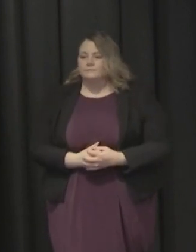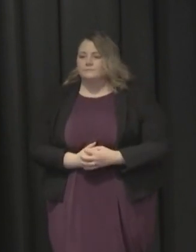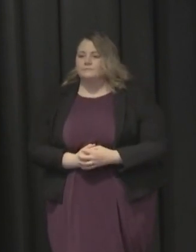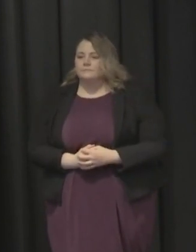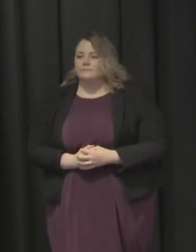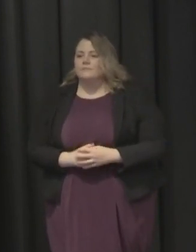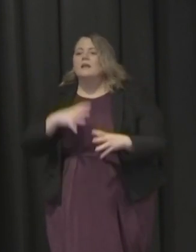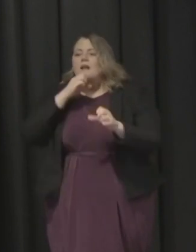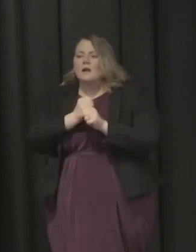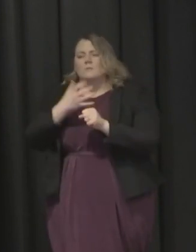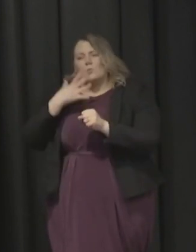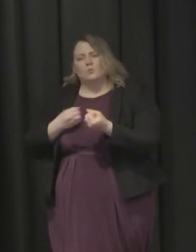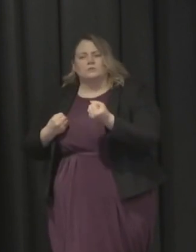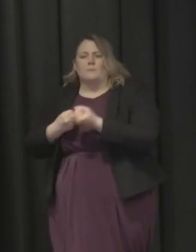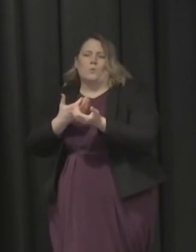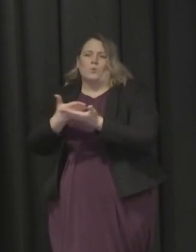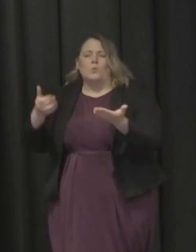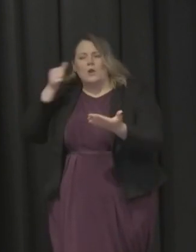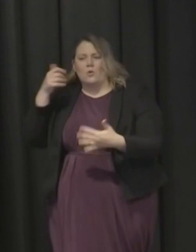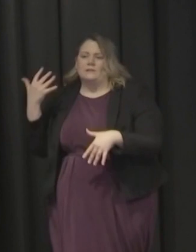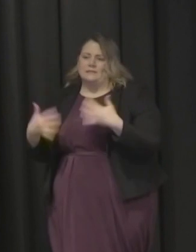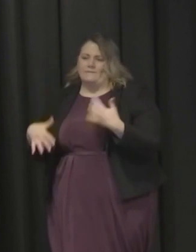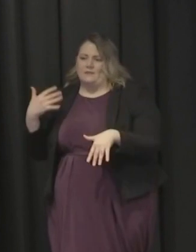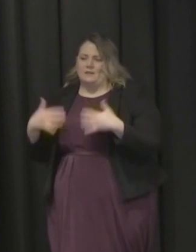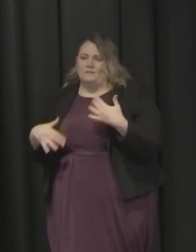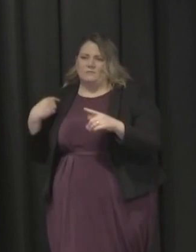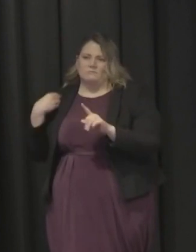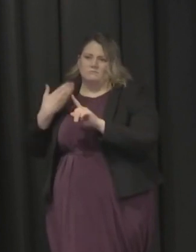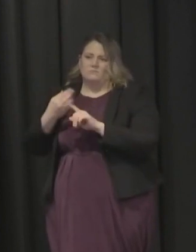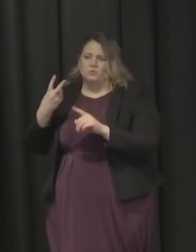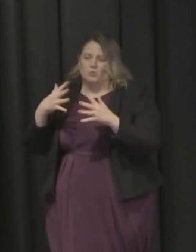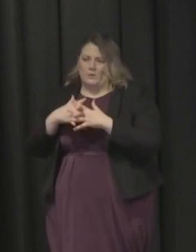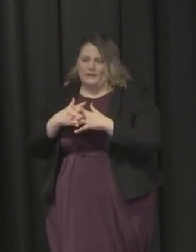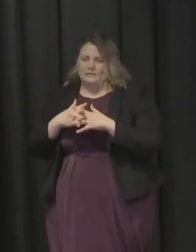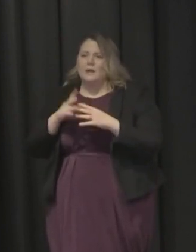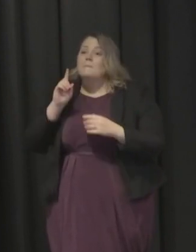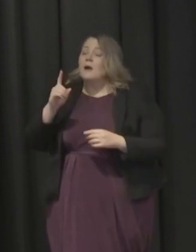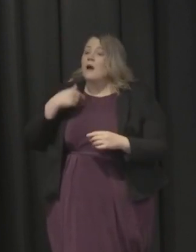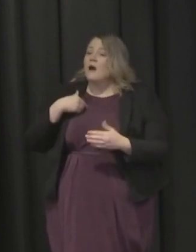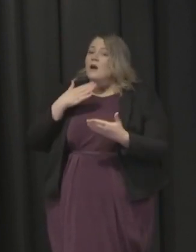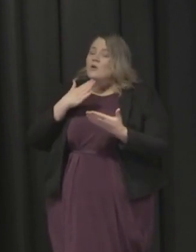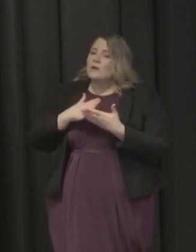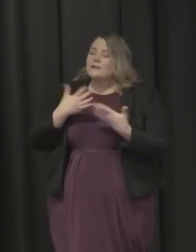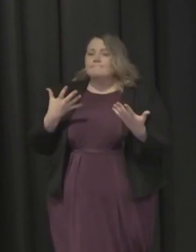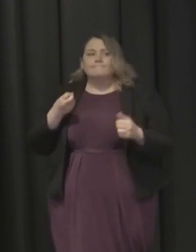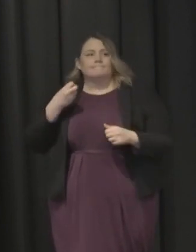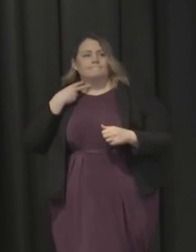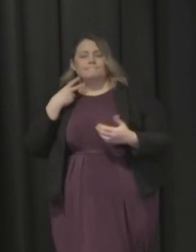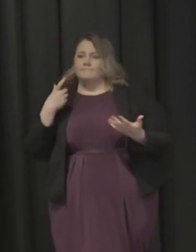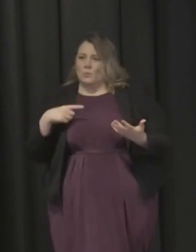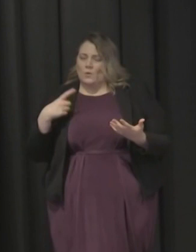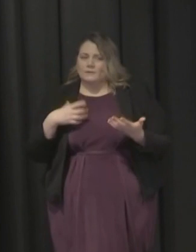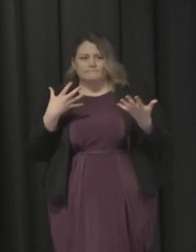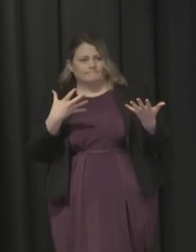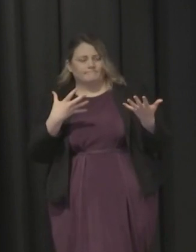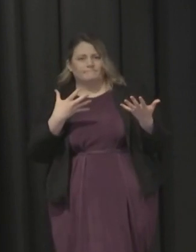is incomprehensible why this industry has been singled out for particular and, might I say, unfair treatment by this government.